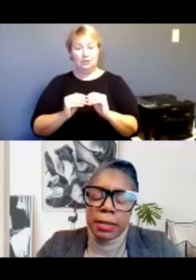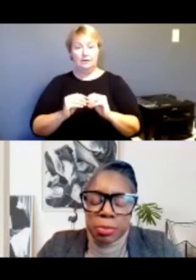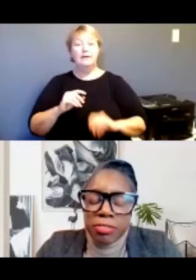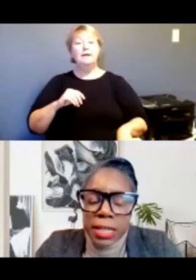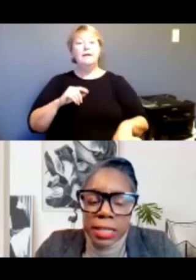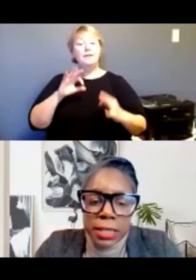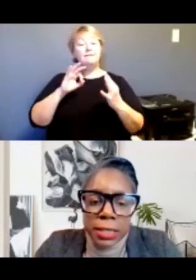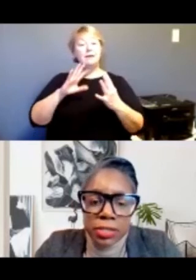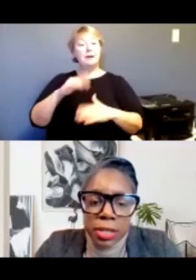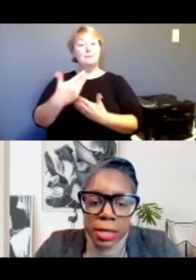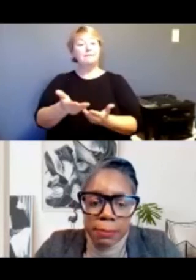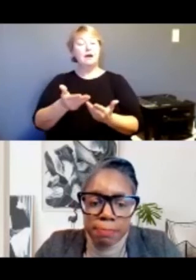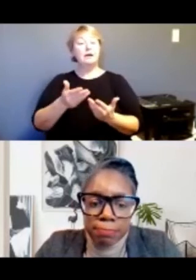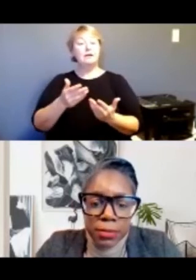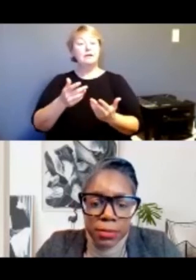that's provided is